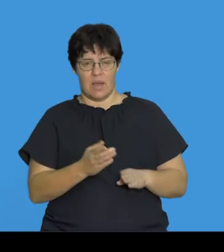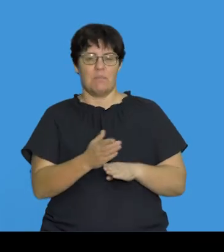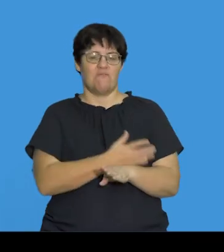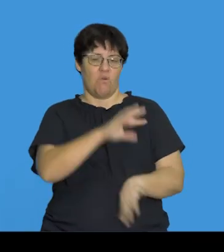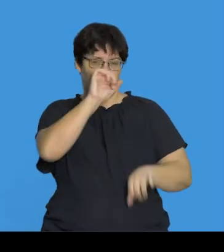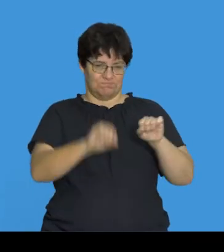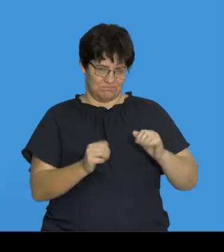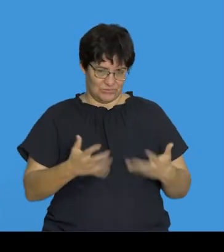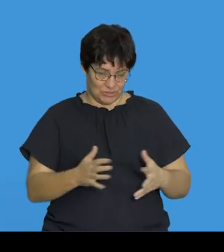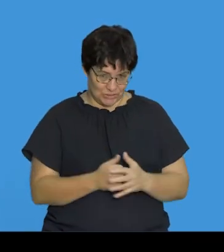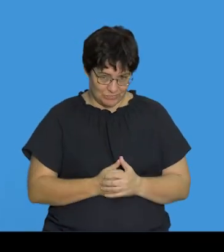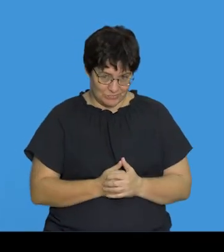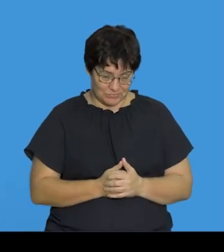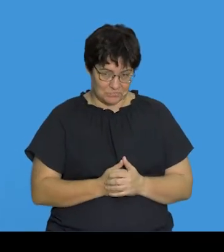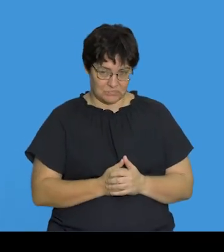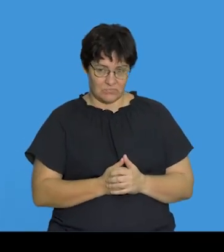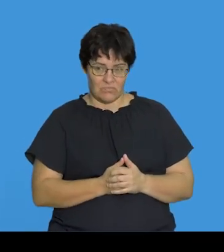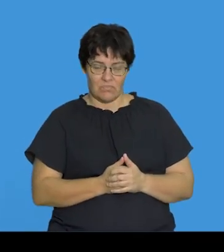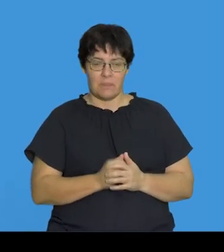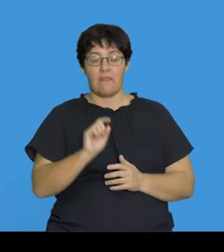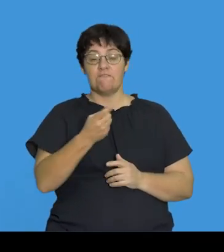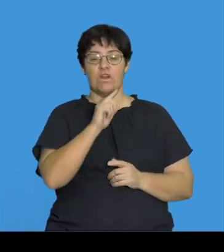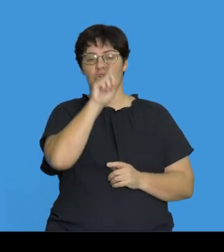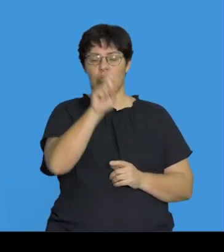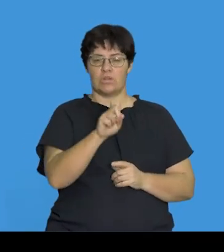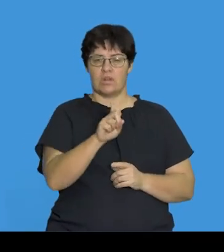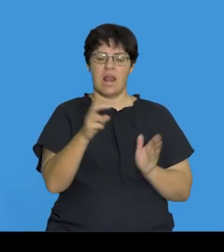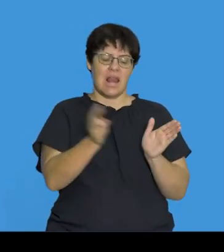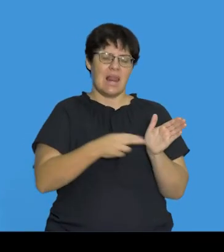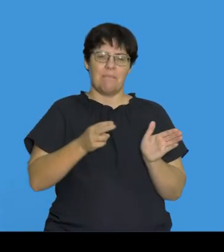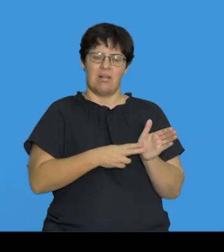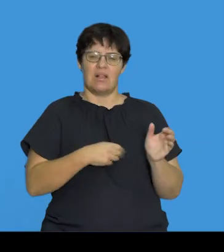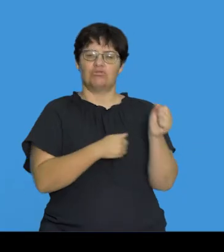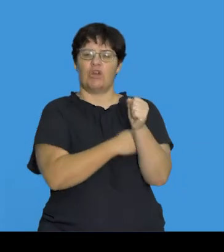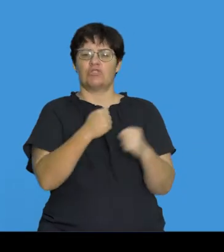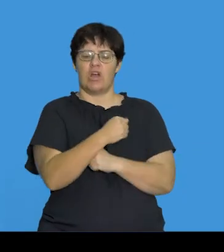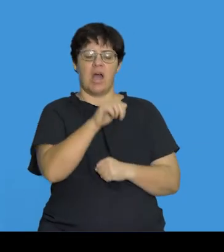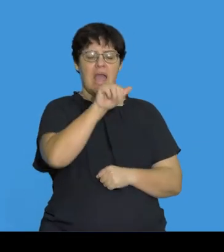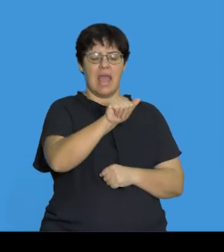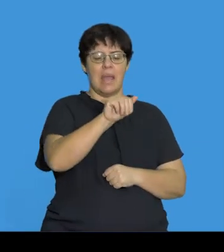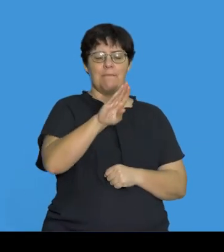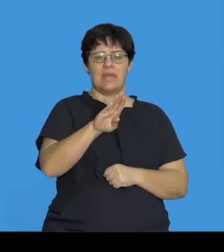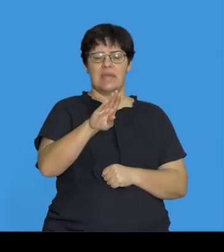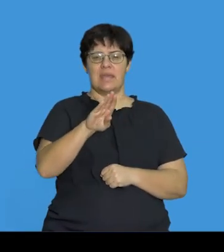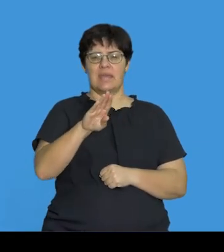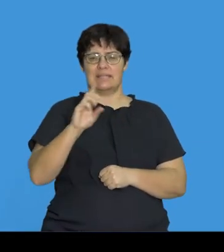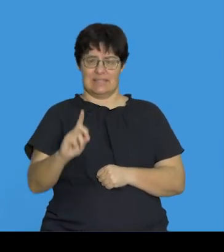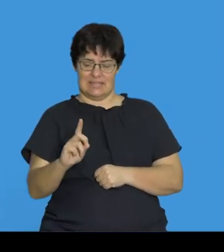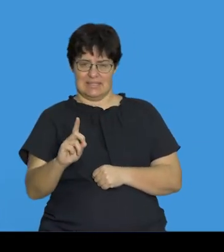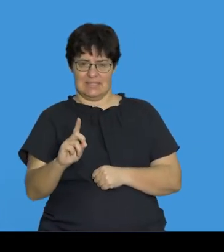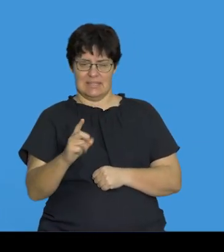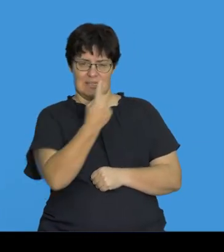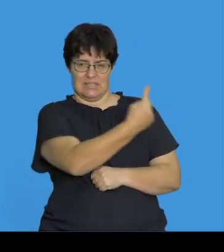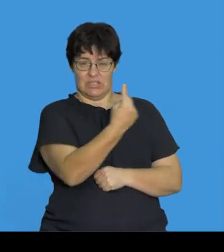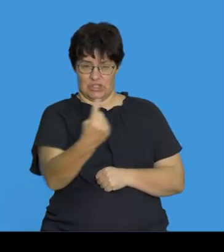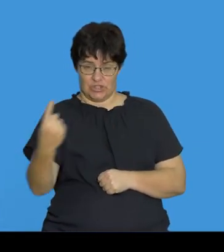questions before we wrap the segment up. So the first question is, provide labels for structures A, B, and